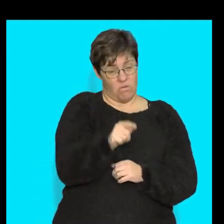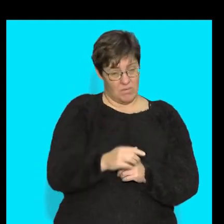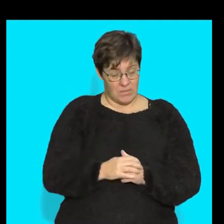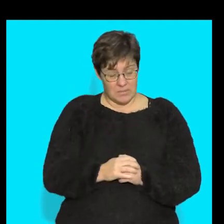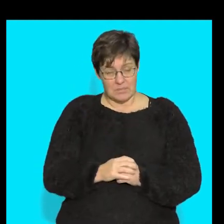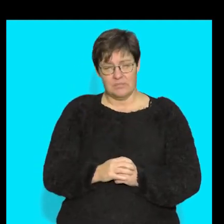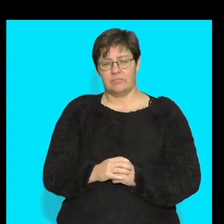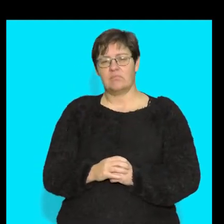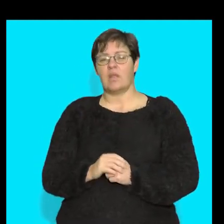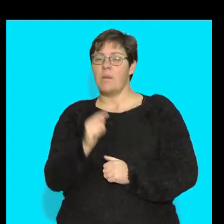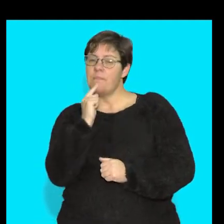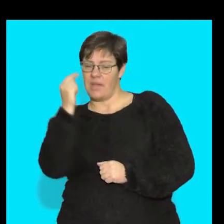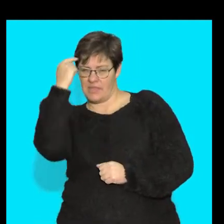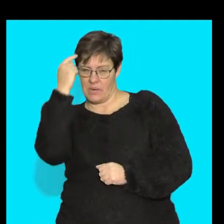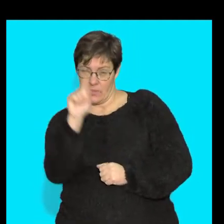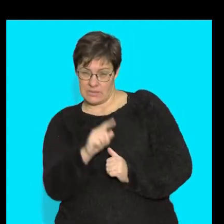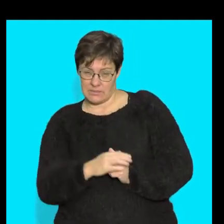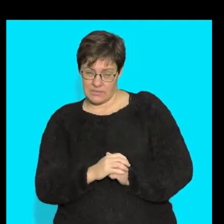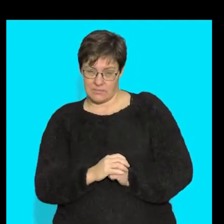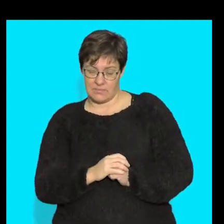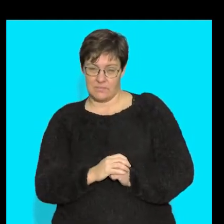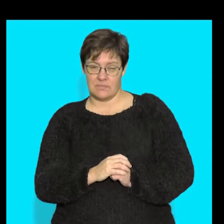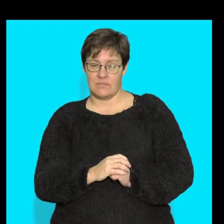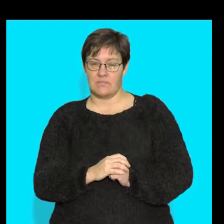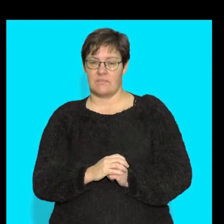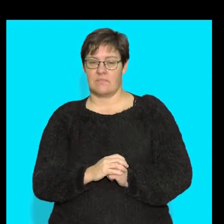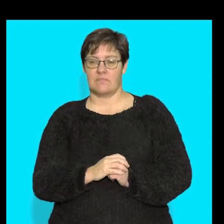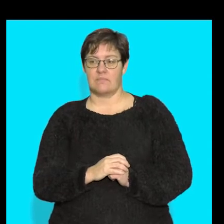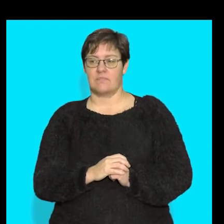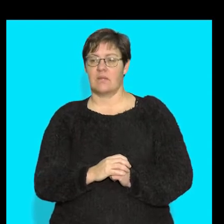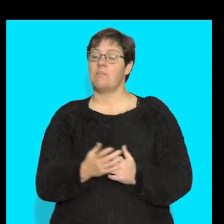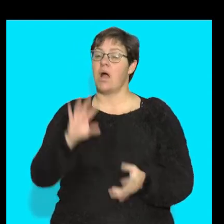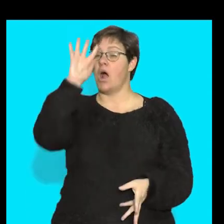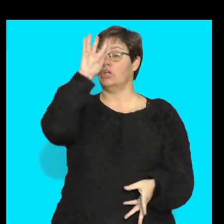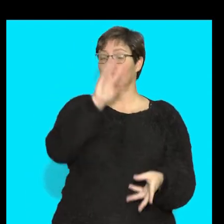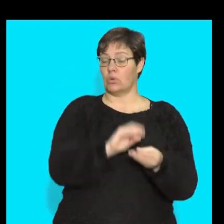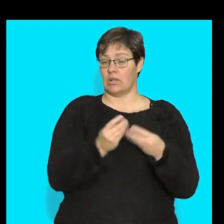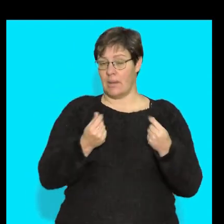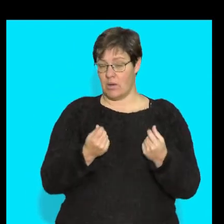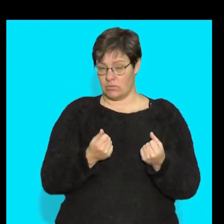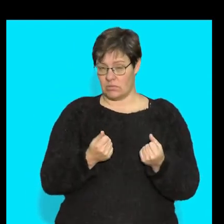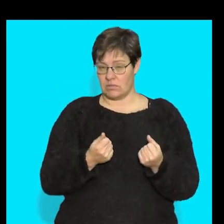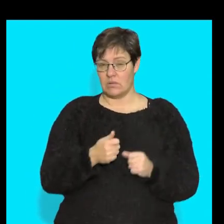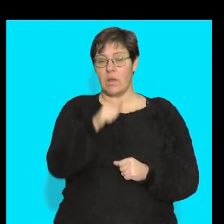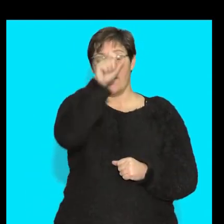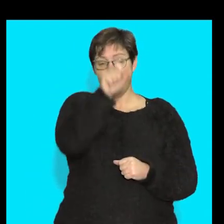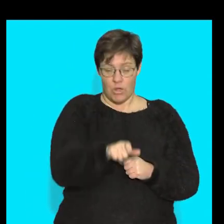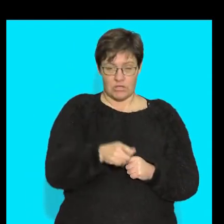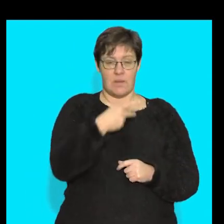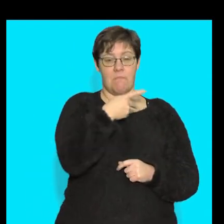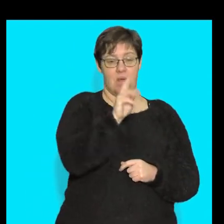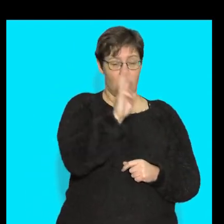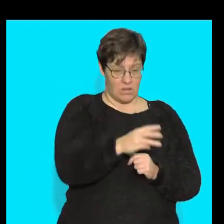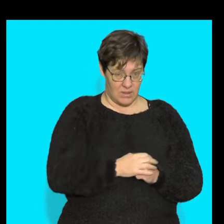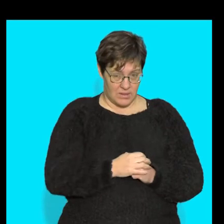exactly do we need to consider here? Remember, we need to consider the total amount that this person is going to